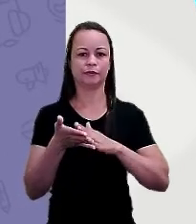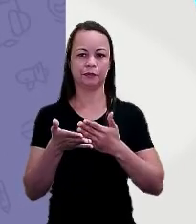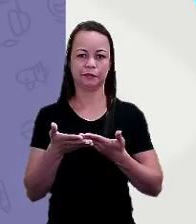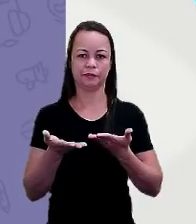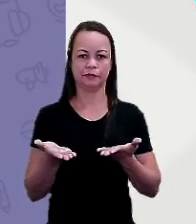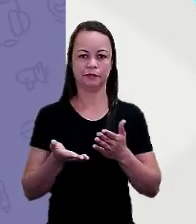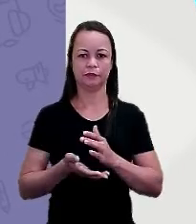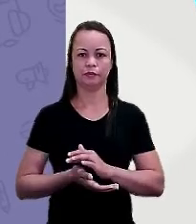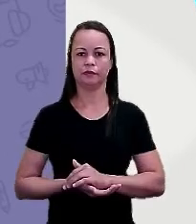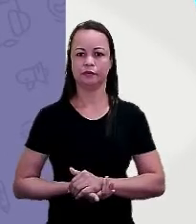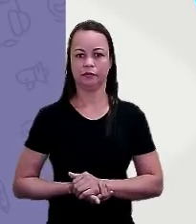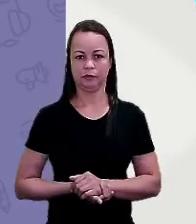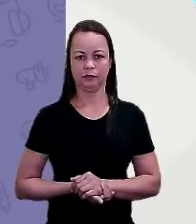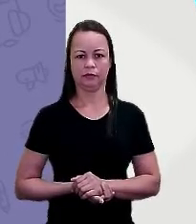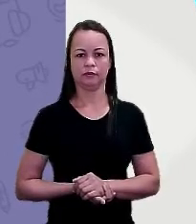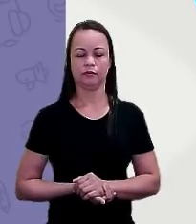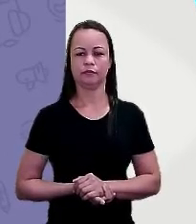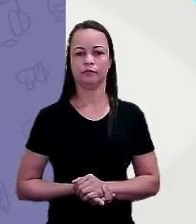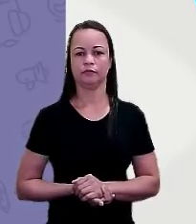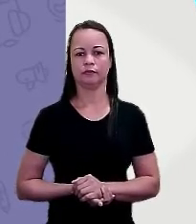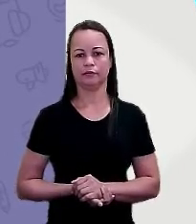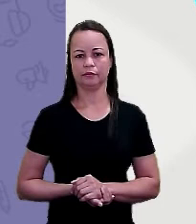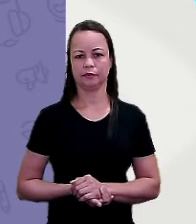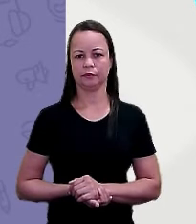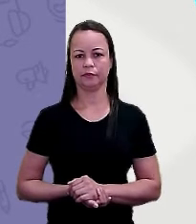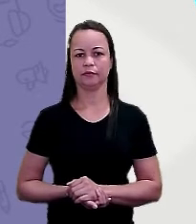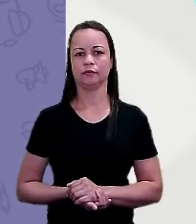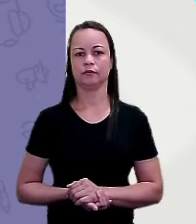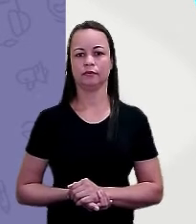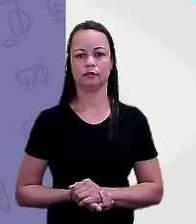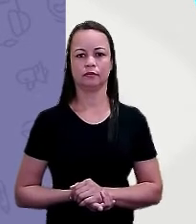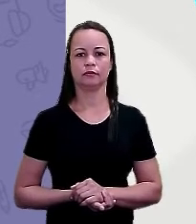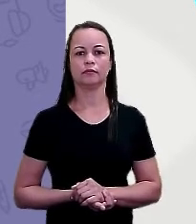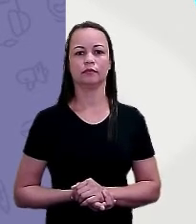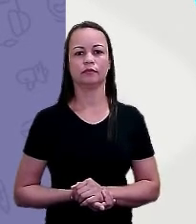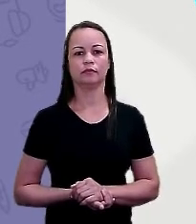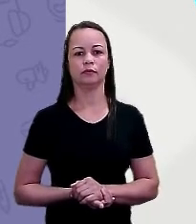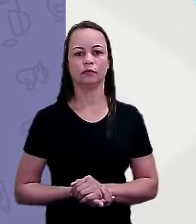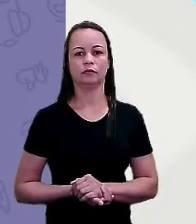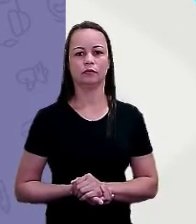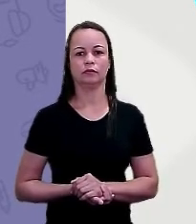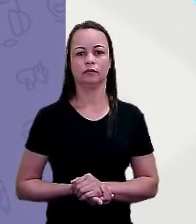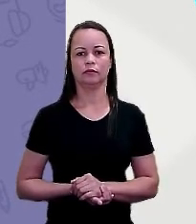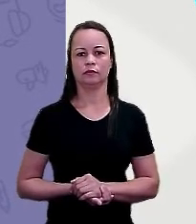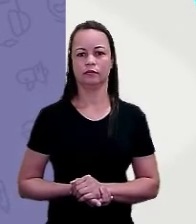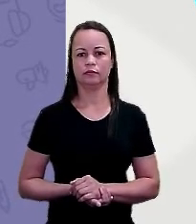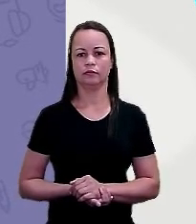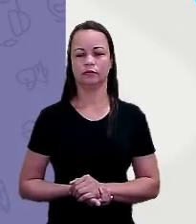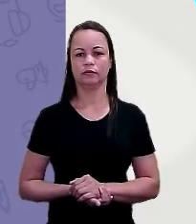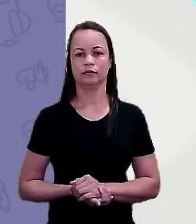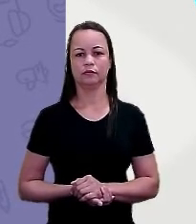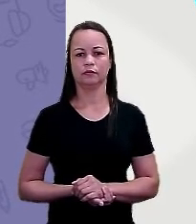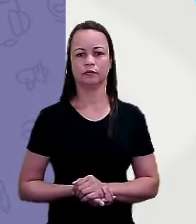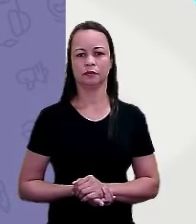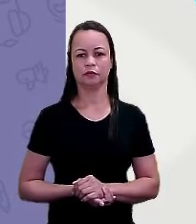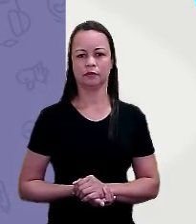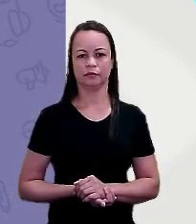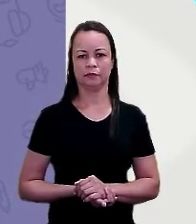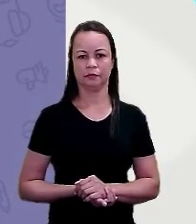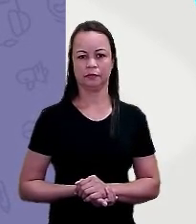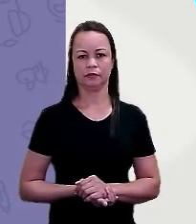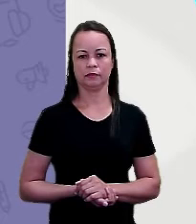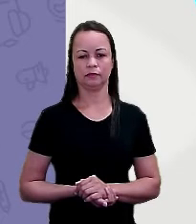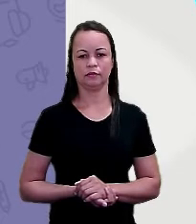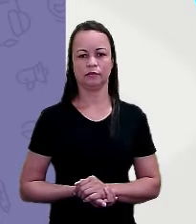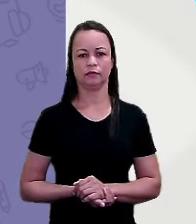holiday, so how was it? It was amazing. How were the people? How was the food? How was the